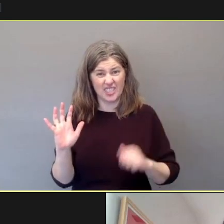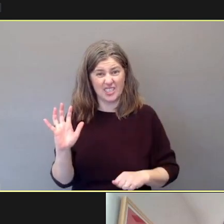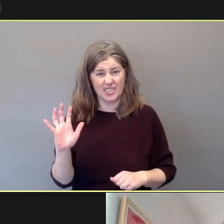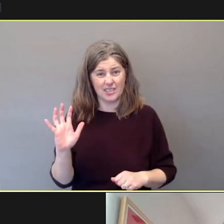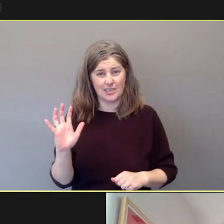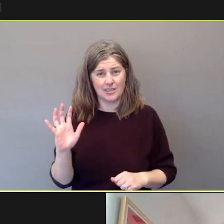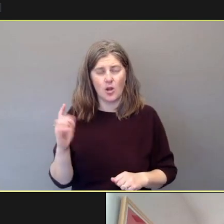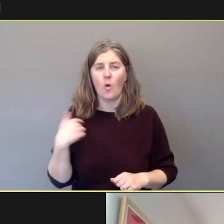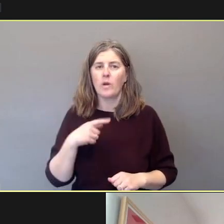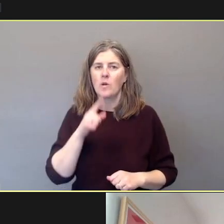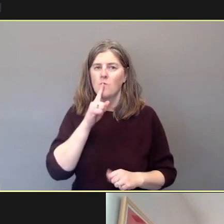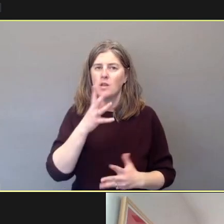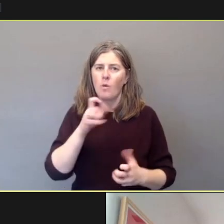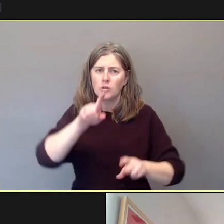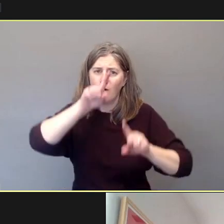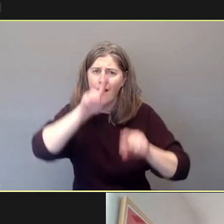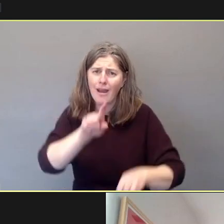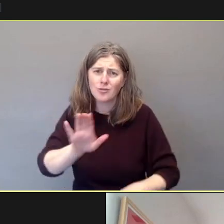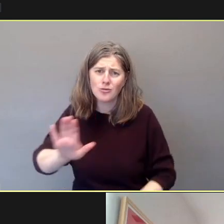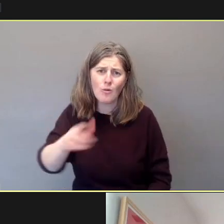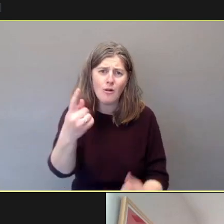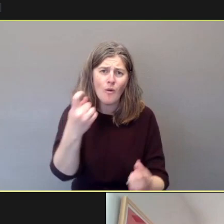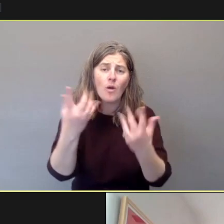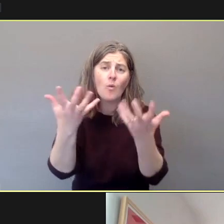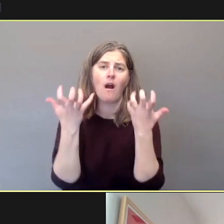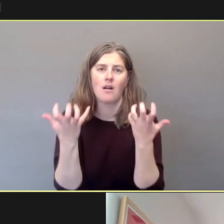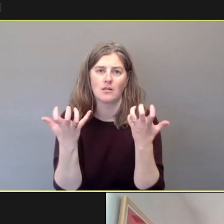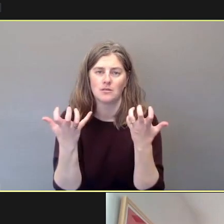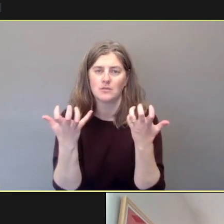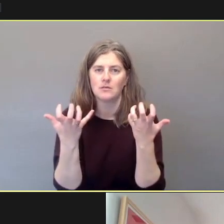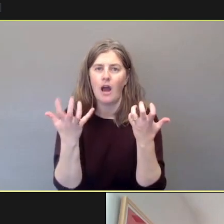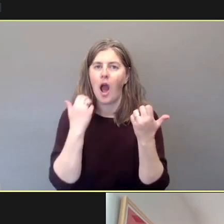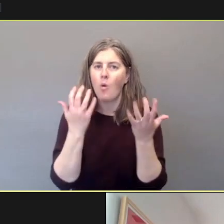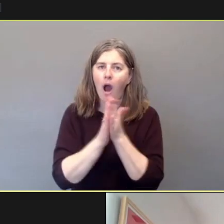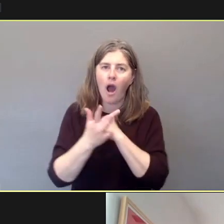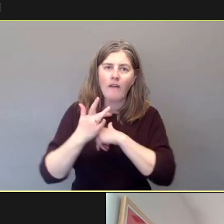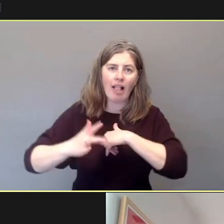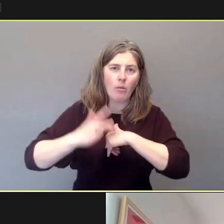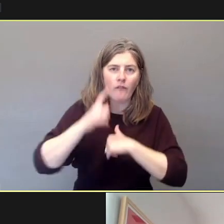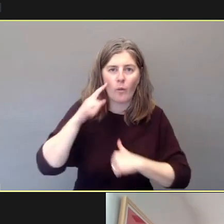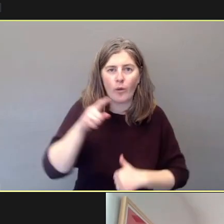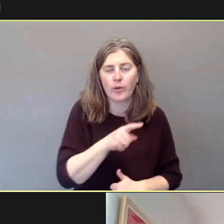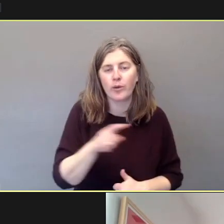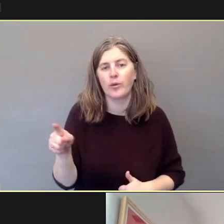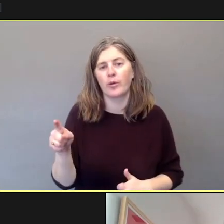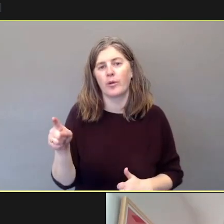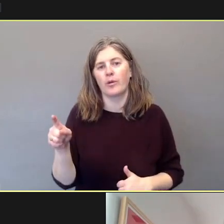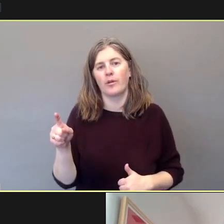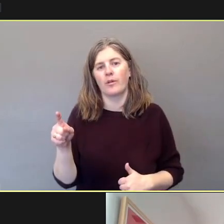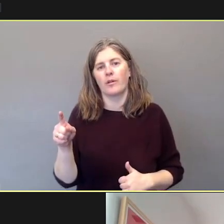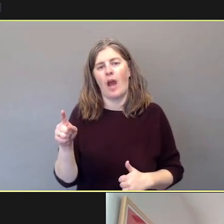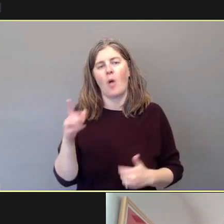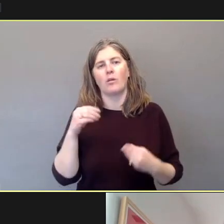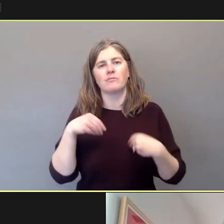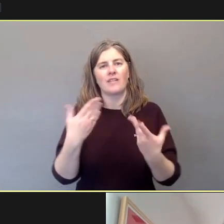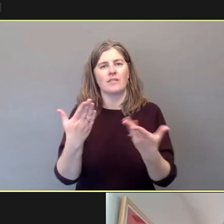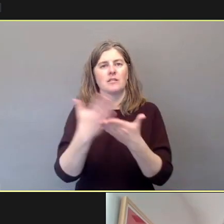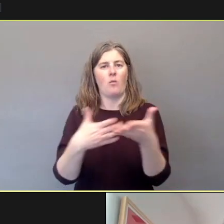We really want to answer your questions. I really want to be available. I'm going to give you some closing